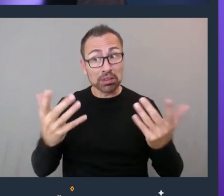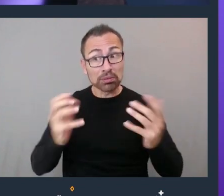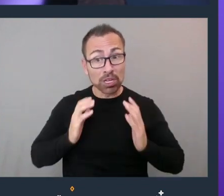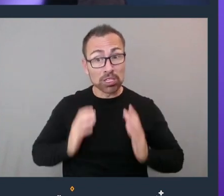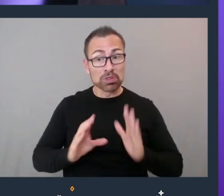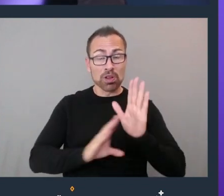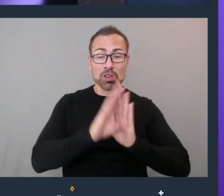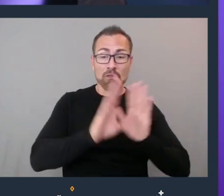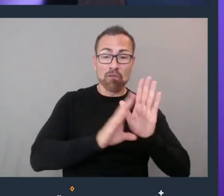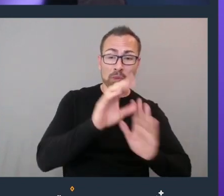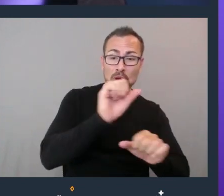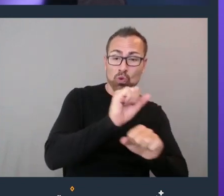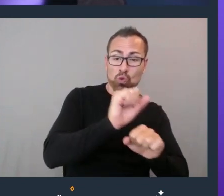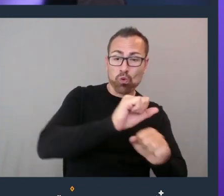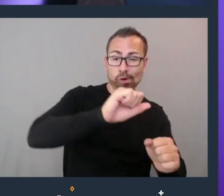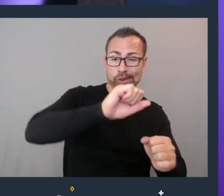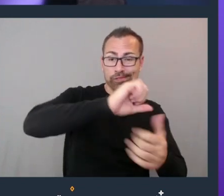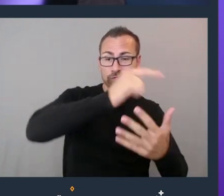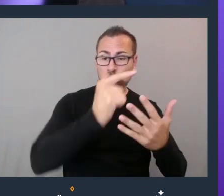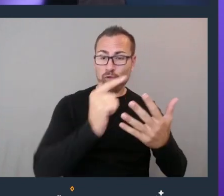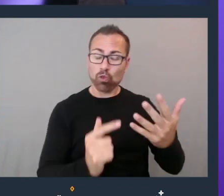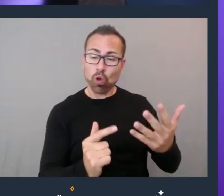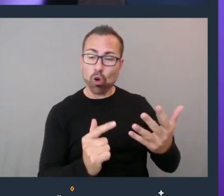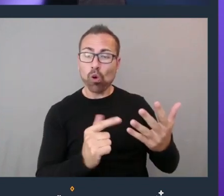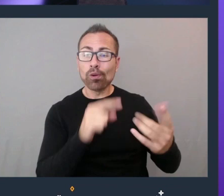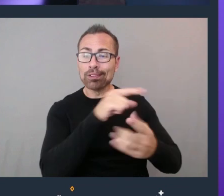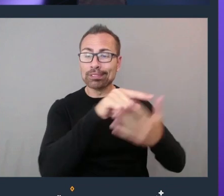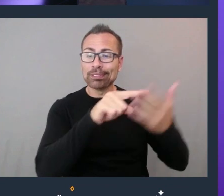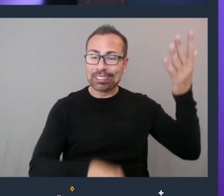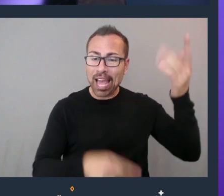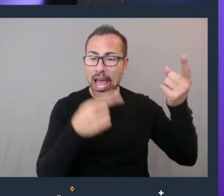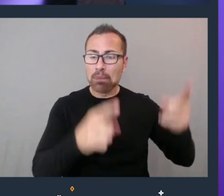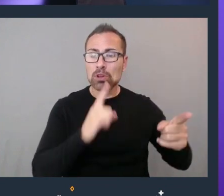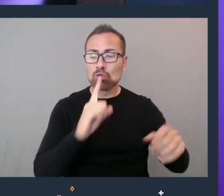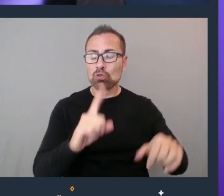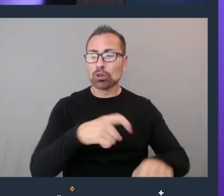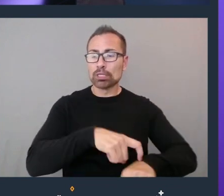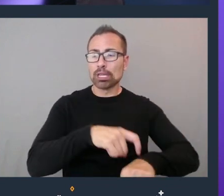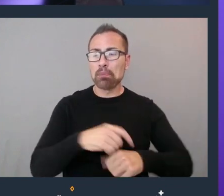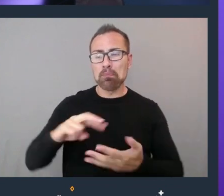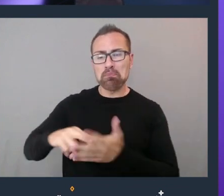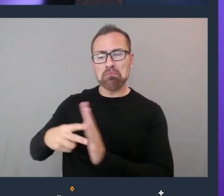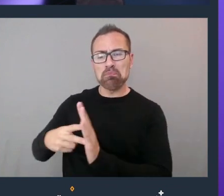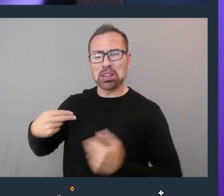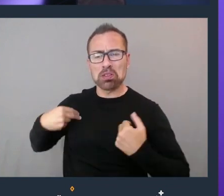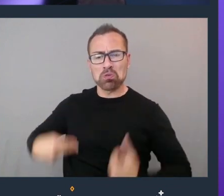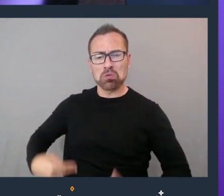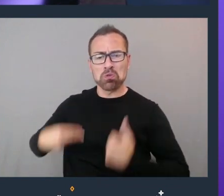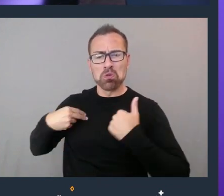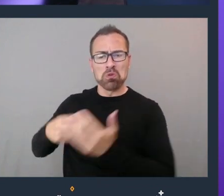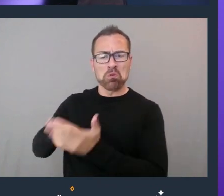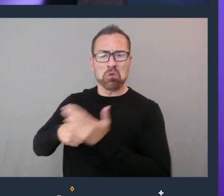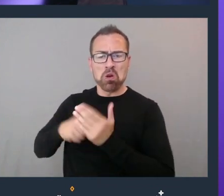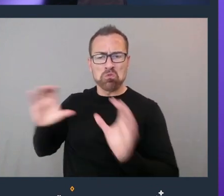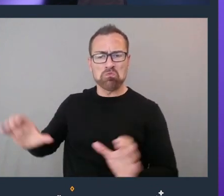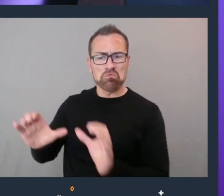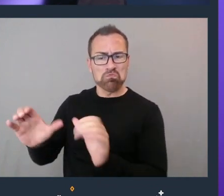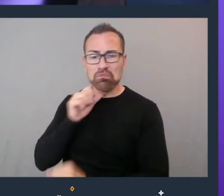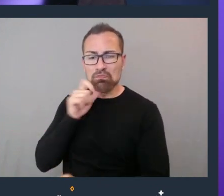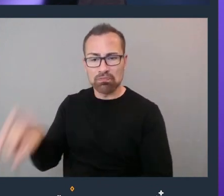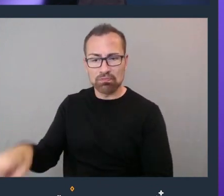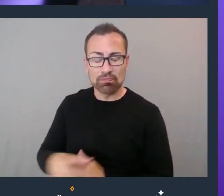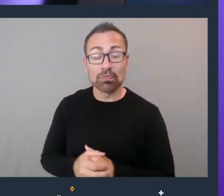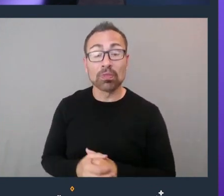that take humans out of the loop altogether. And this is a key way that these customers are unlocking opportunities with data. Take Torque Robotics